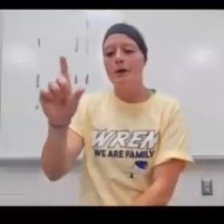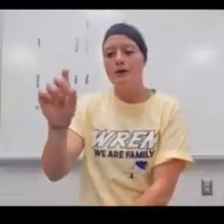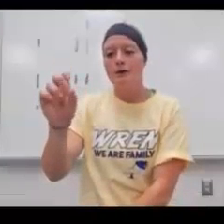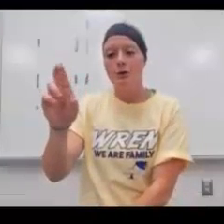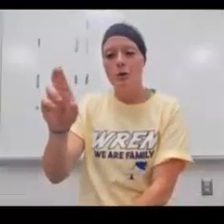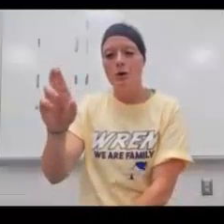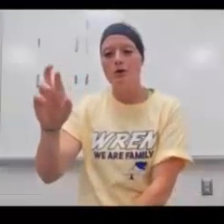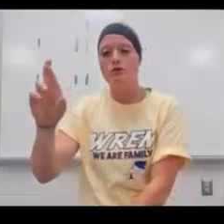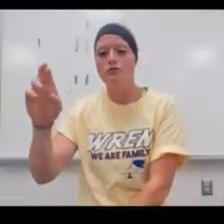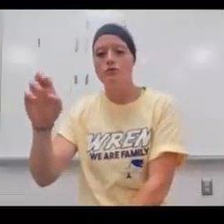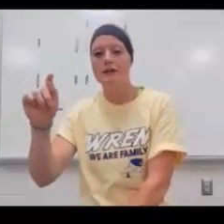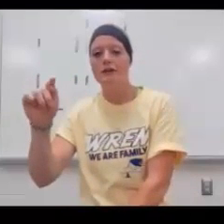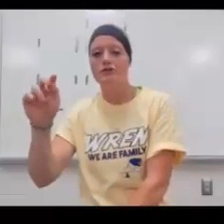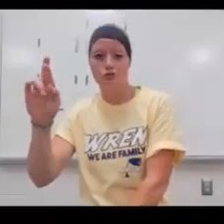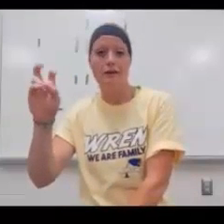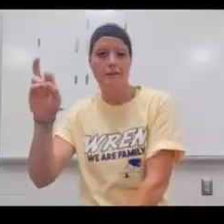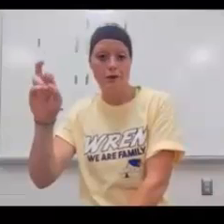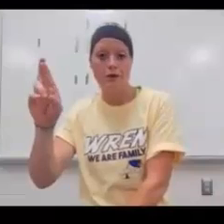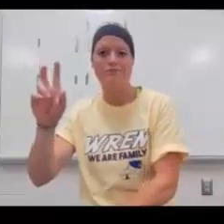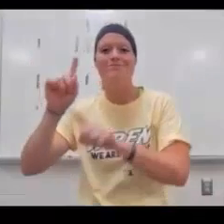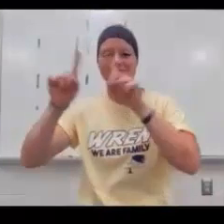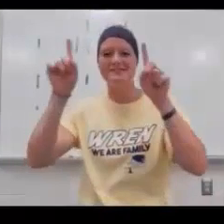a Labrador Retriever.